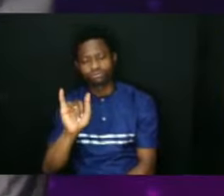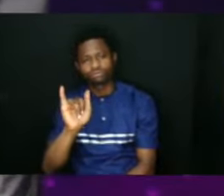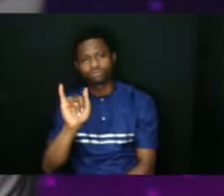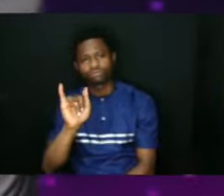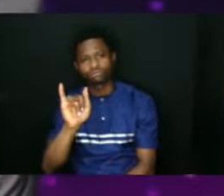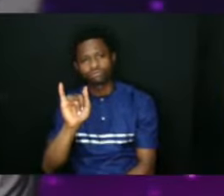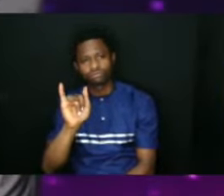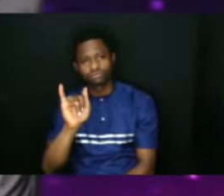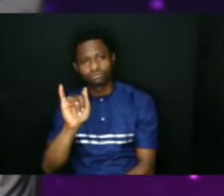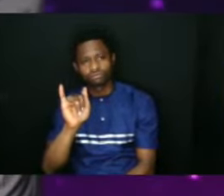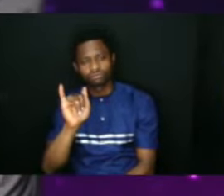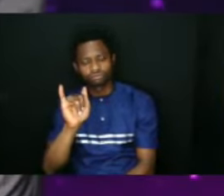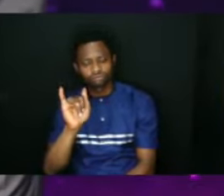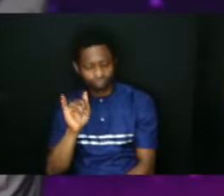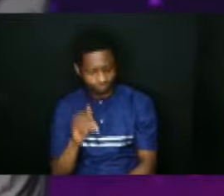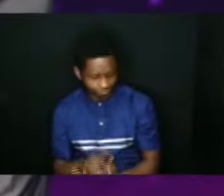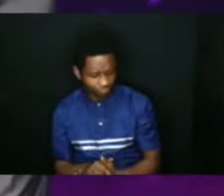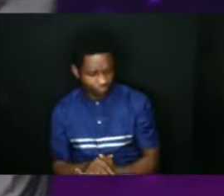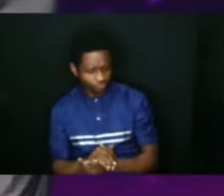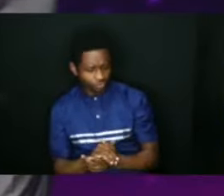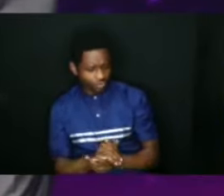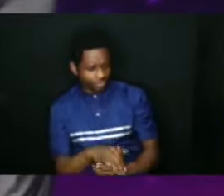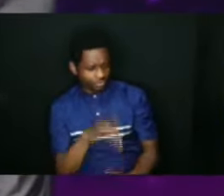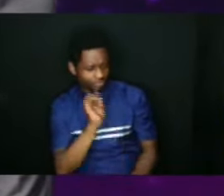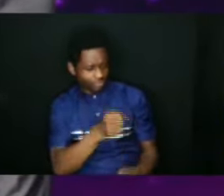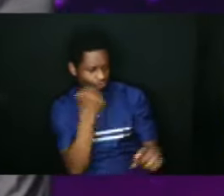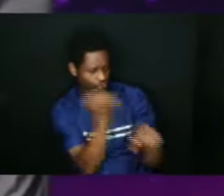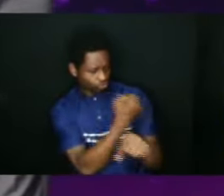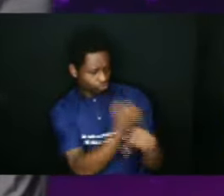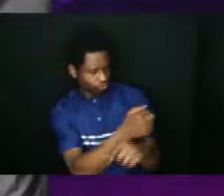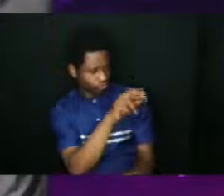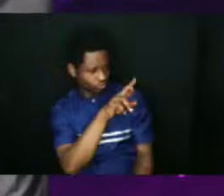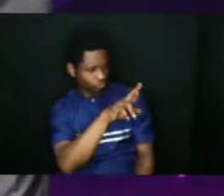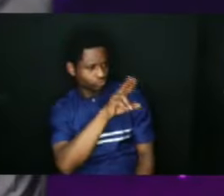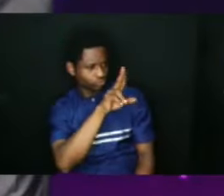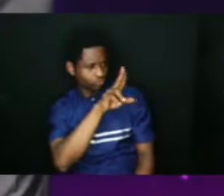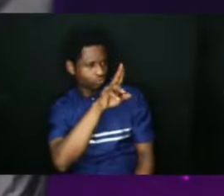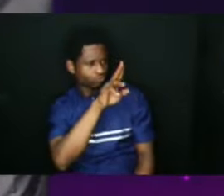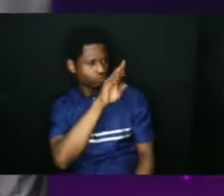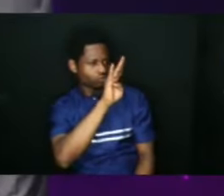Ruby is transparent in character.